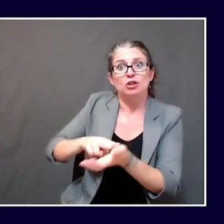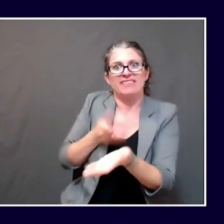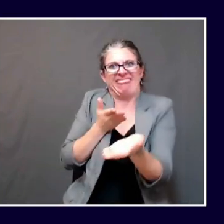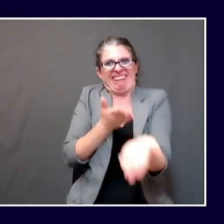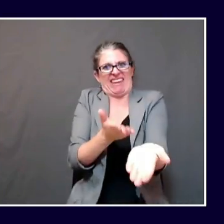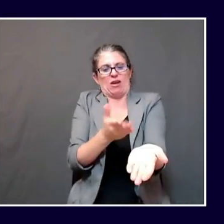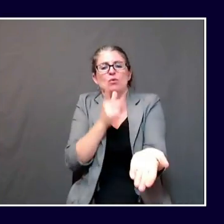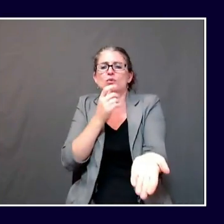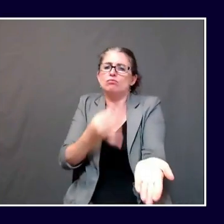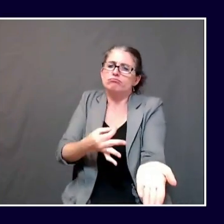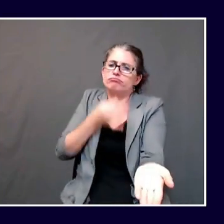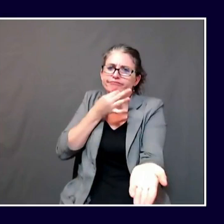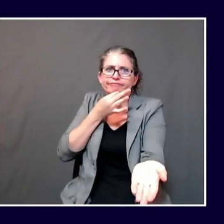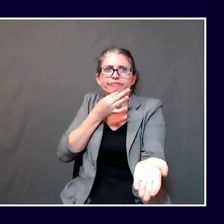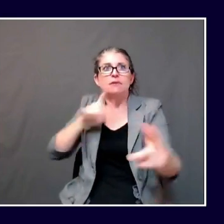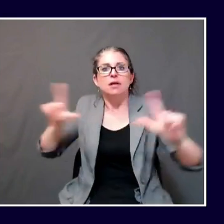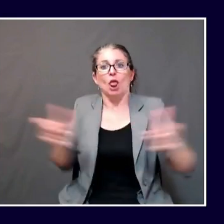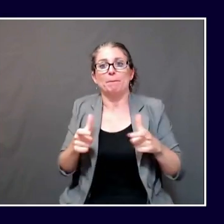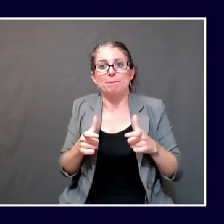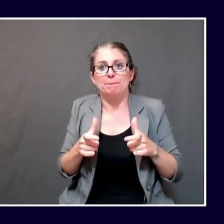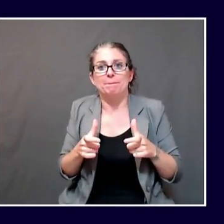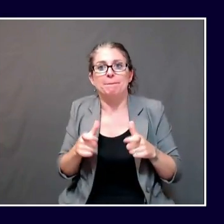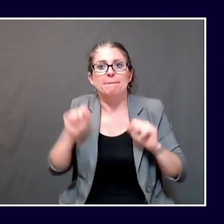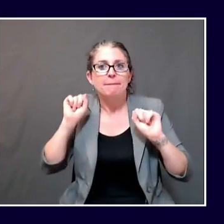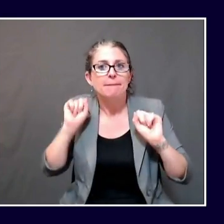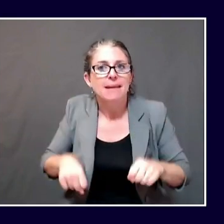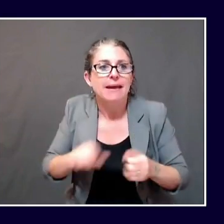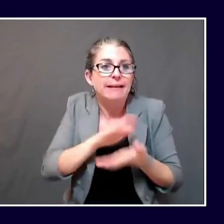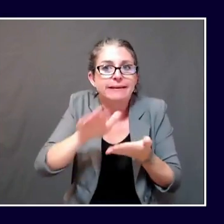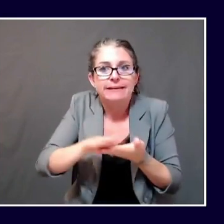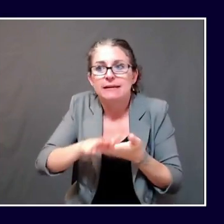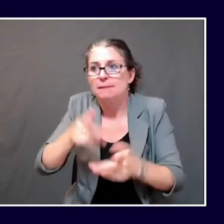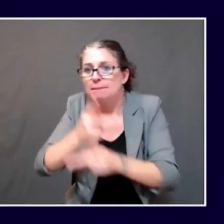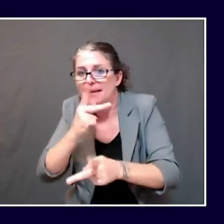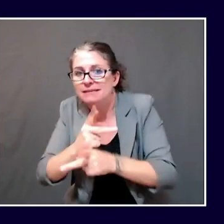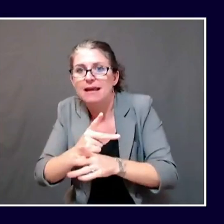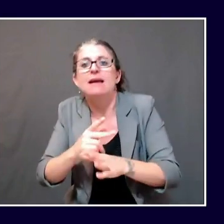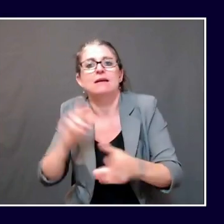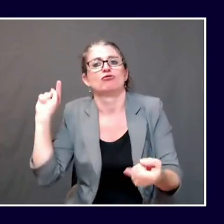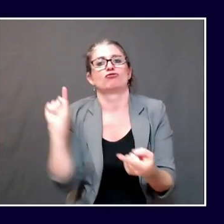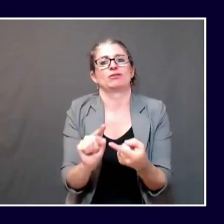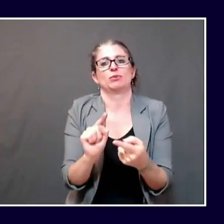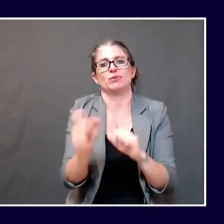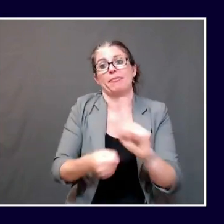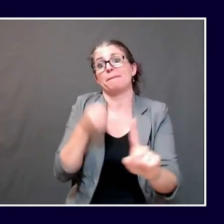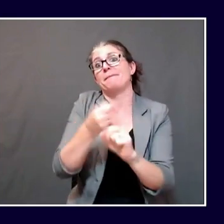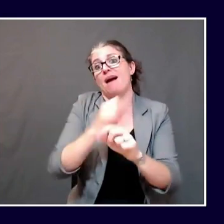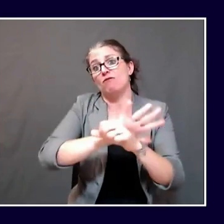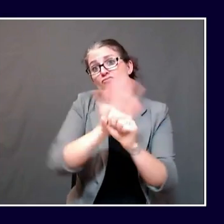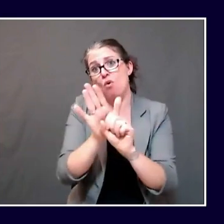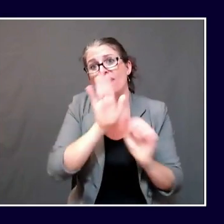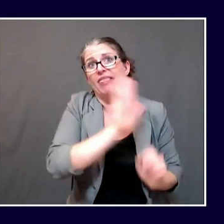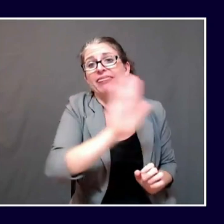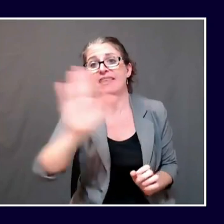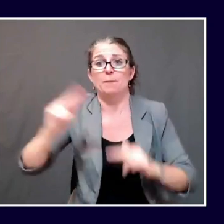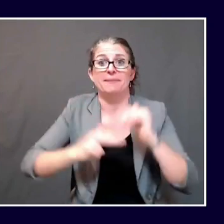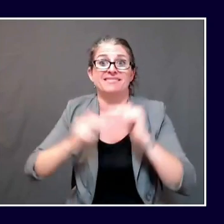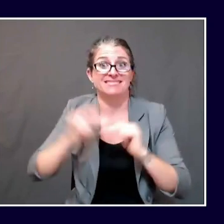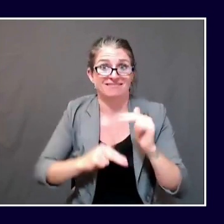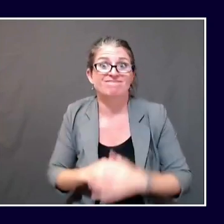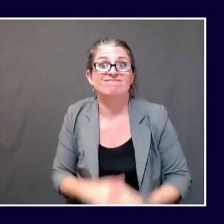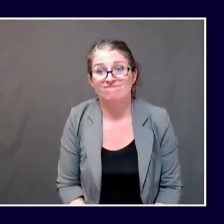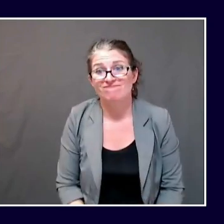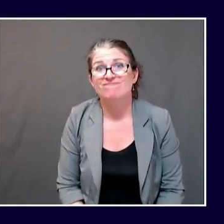reviews of policies and practices, interviews with staff and residents, development of an infection prevention and control plan,